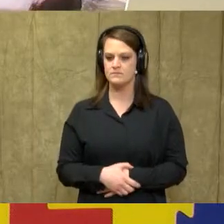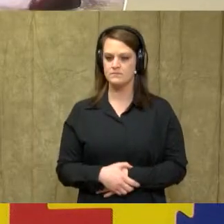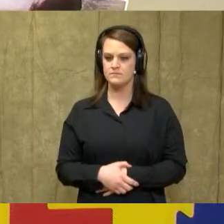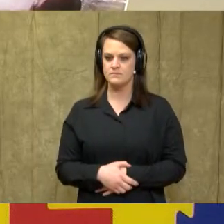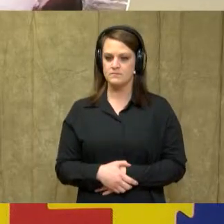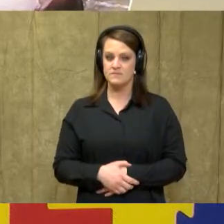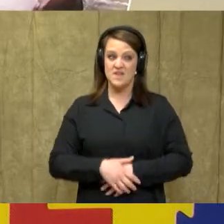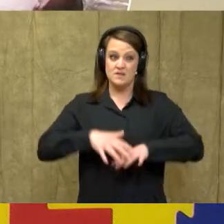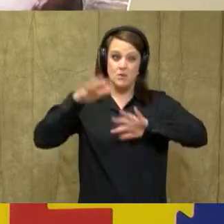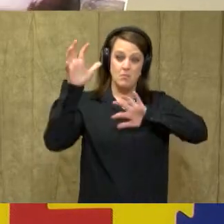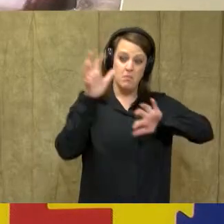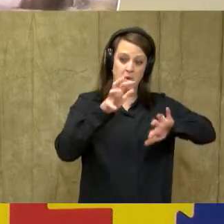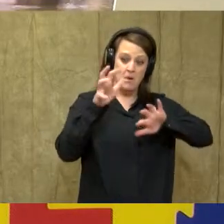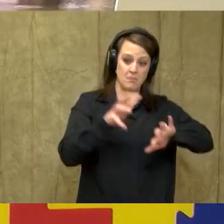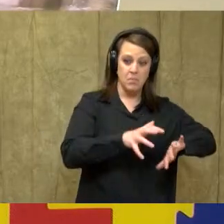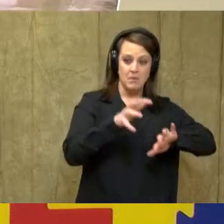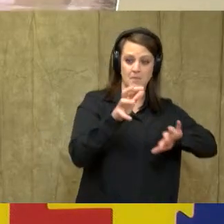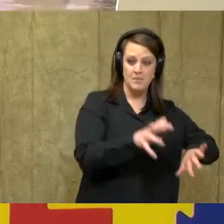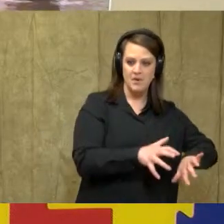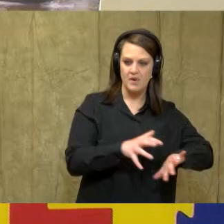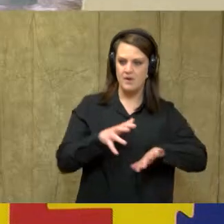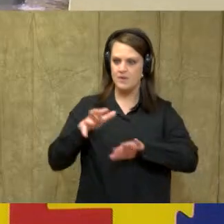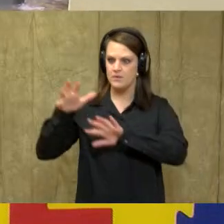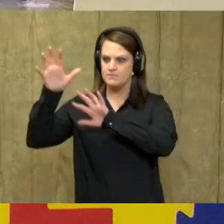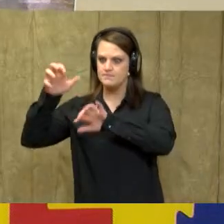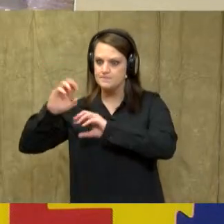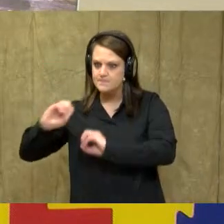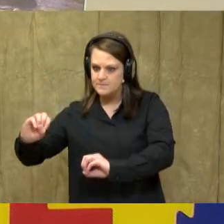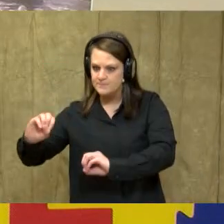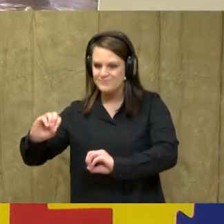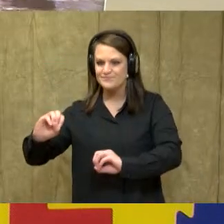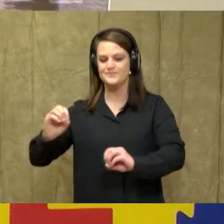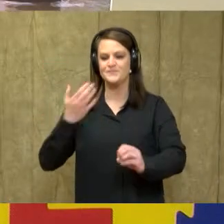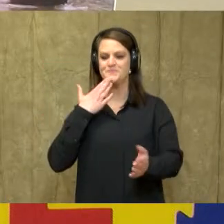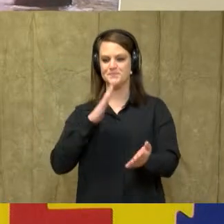Too much or too little rain can hurt living things.